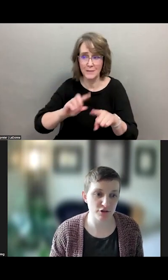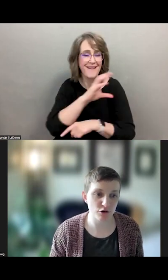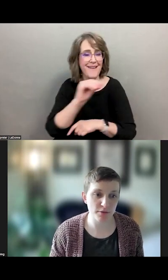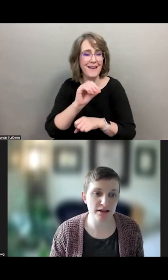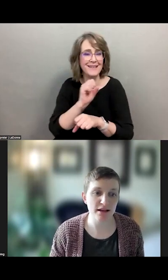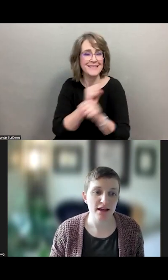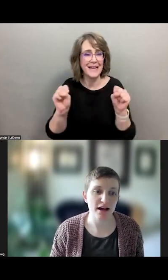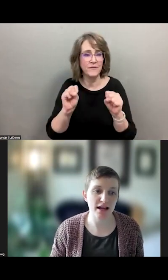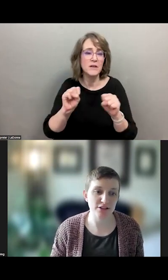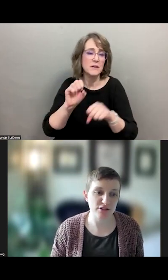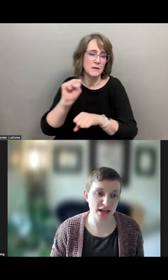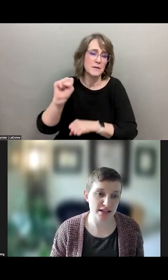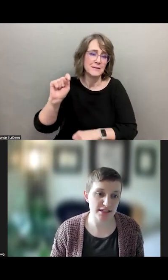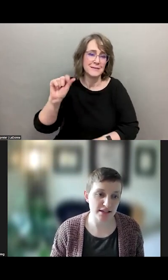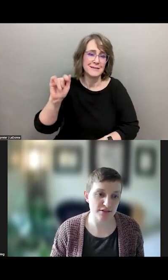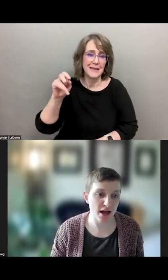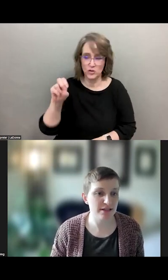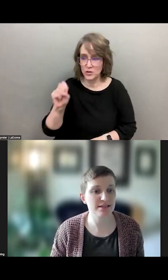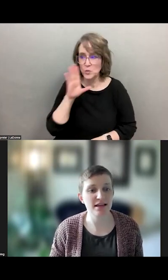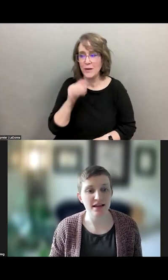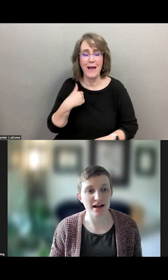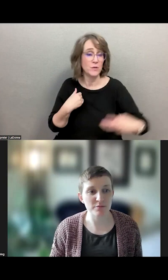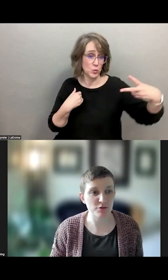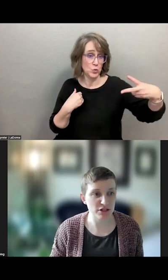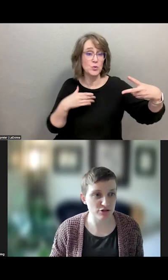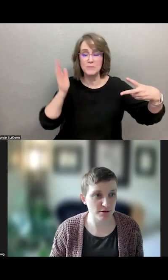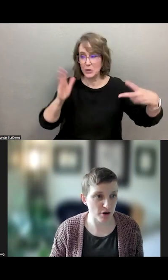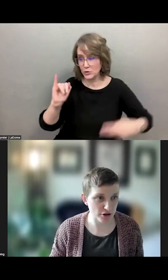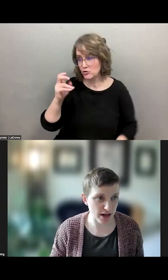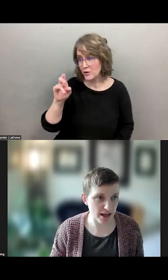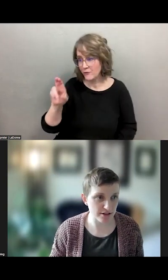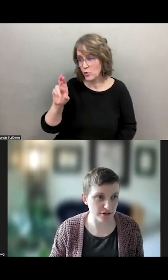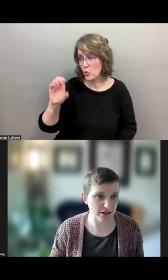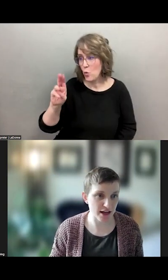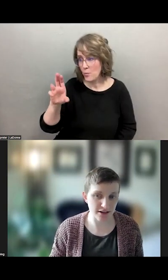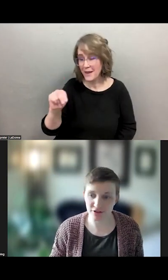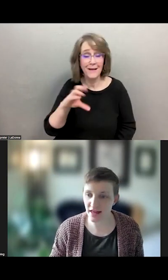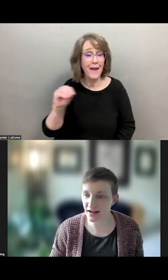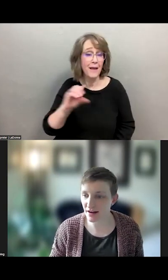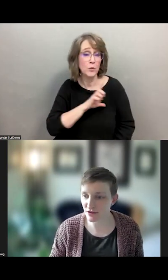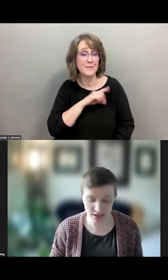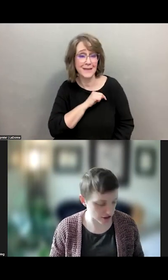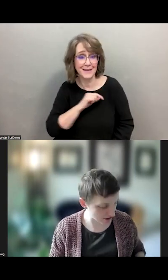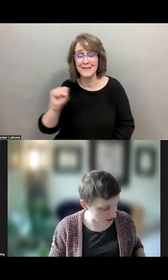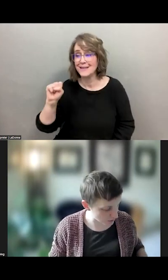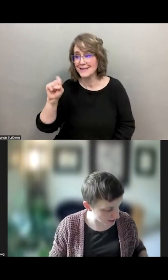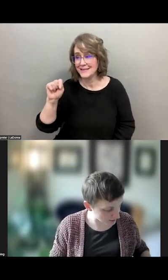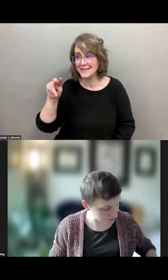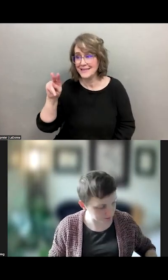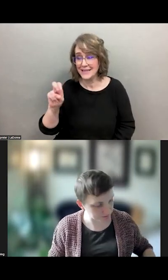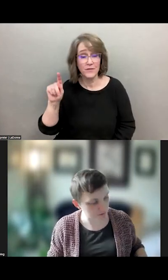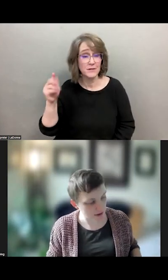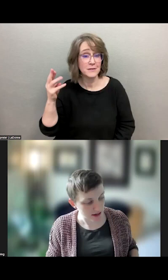from Jennifer Corbin and Lieutenant Steve Thomas. So be sure to mark your calendar for that conversation as